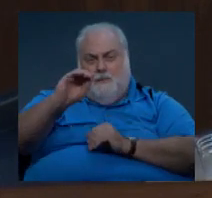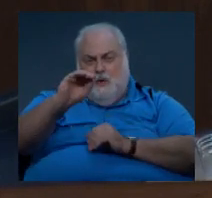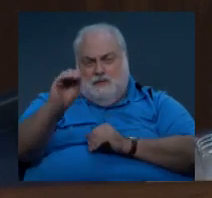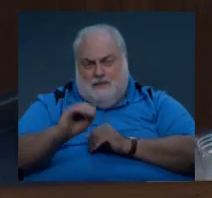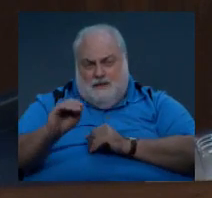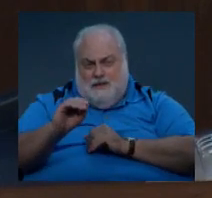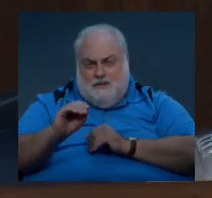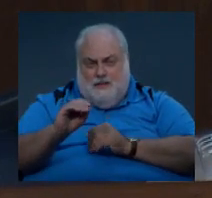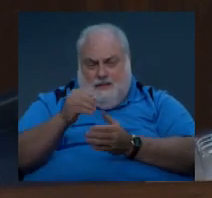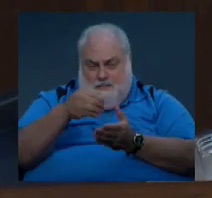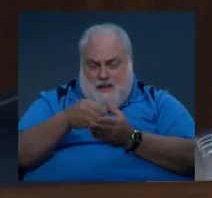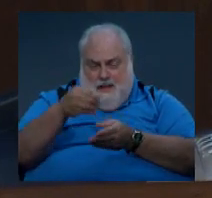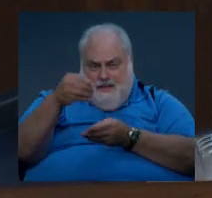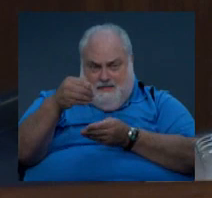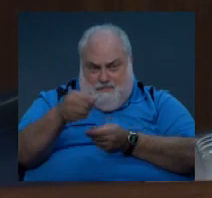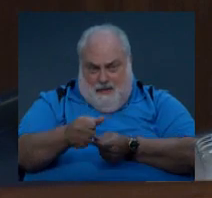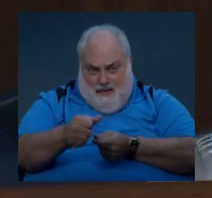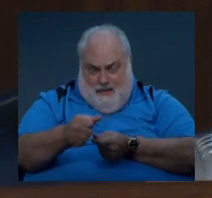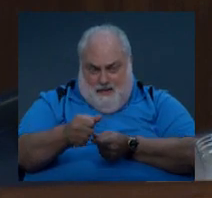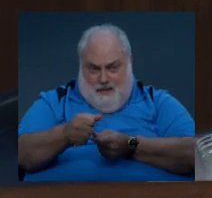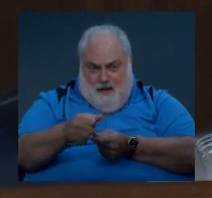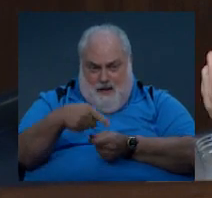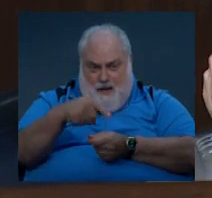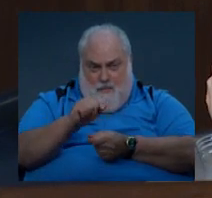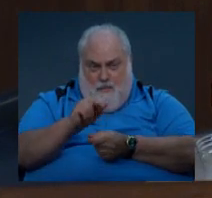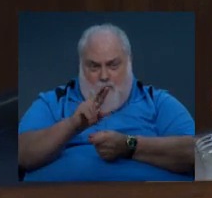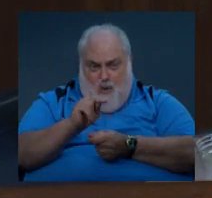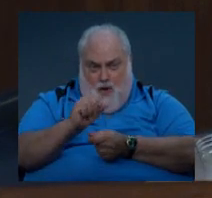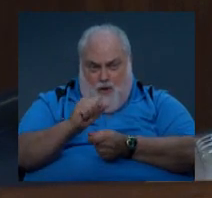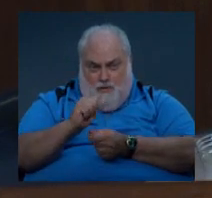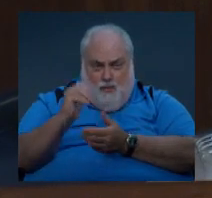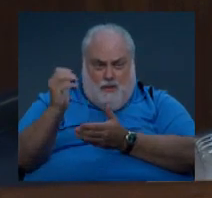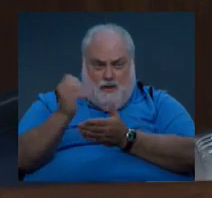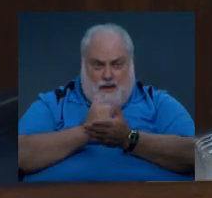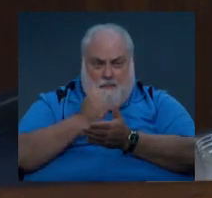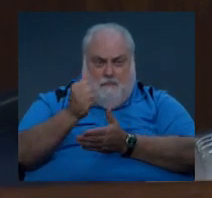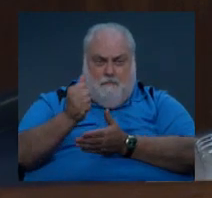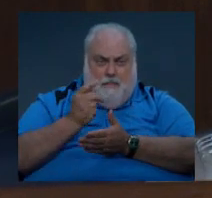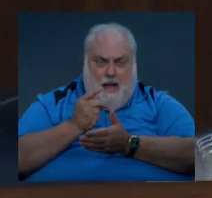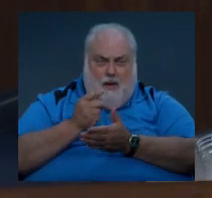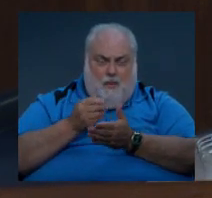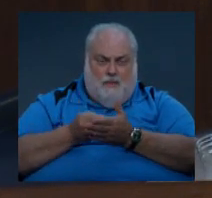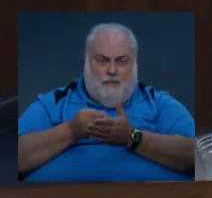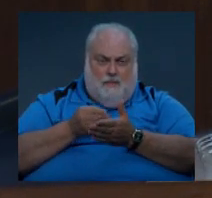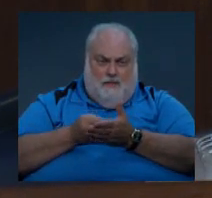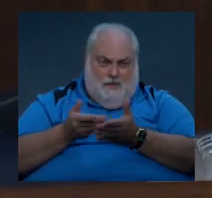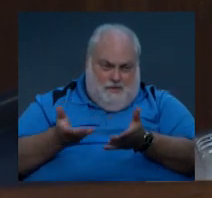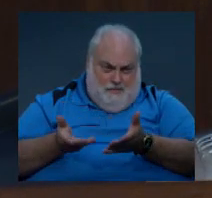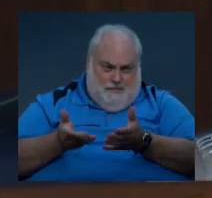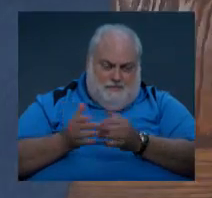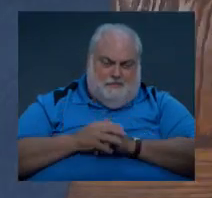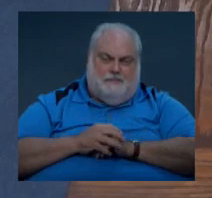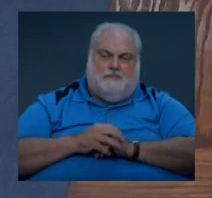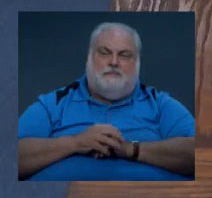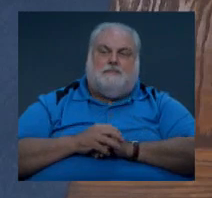percentage of the money we spend on parks we get back in revenue?